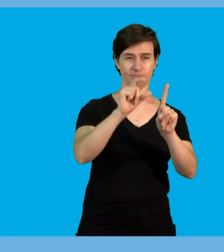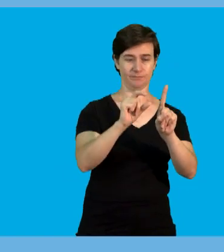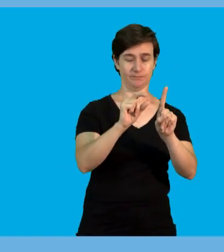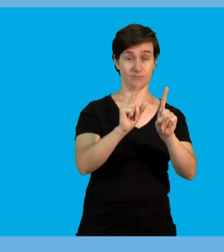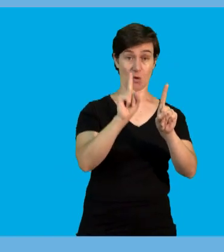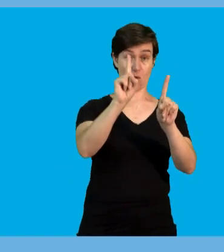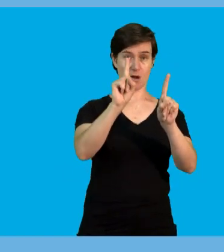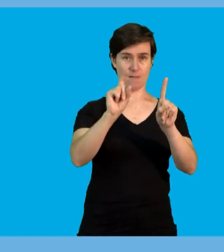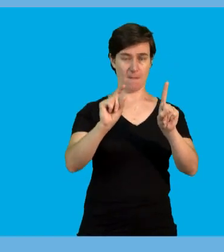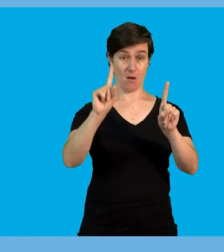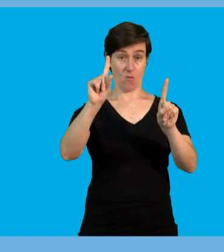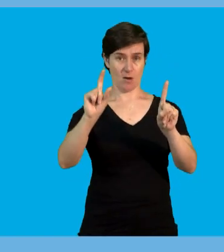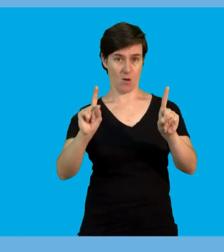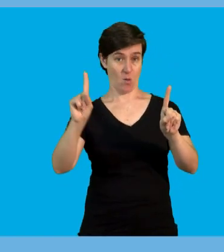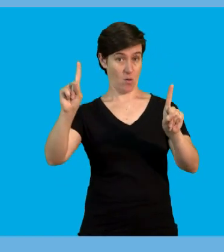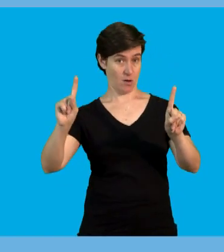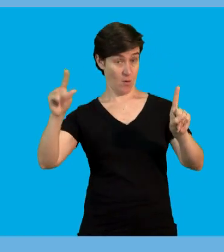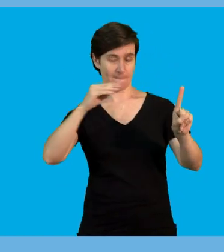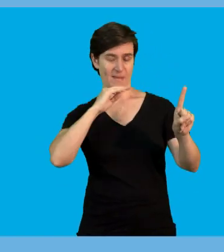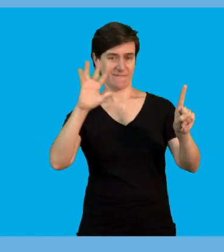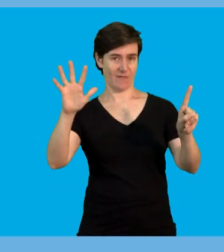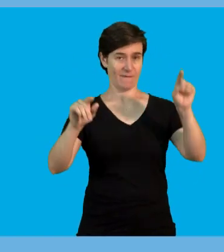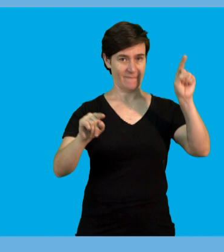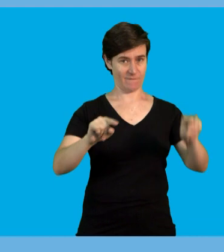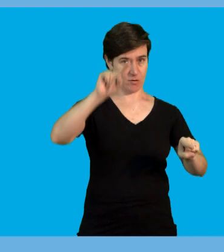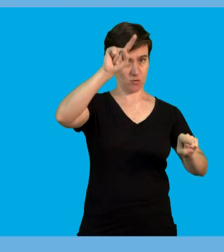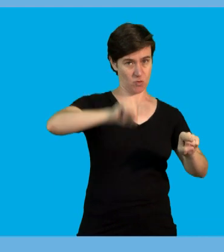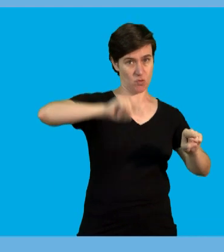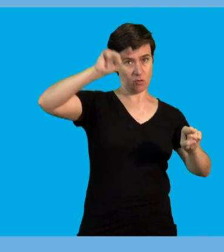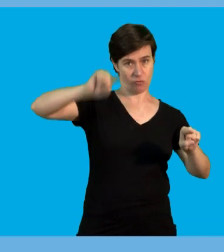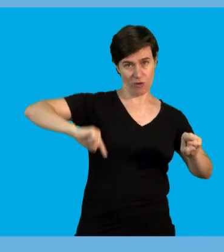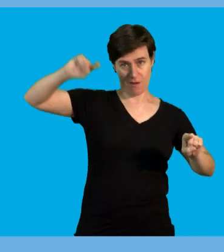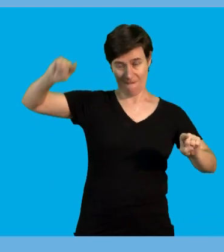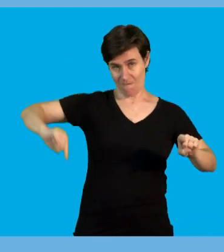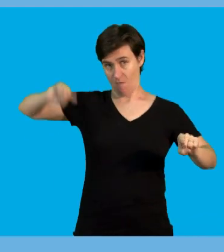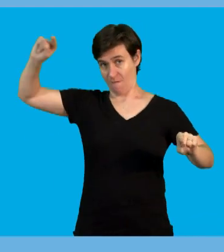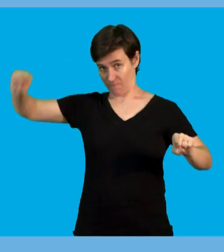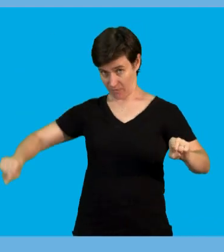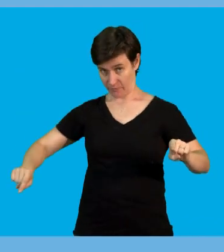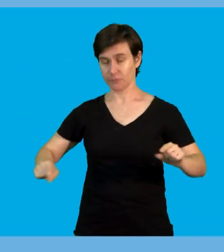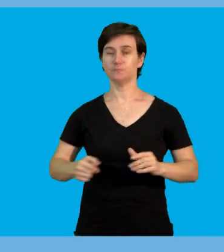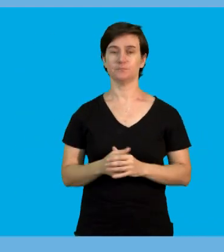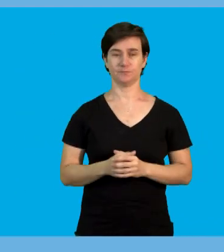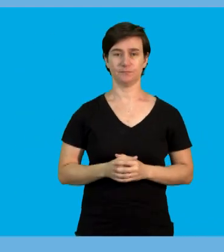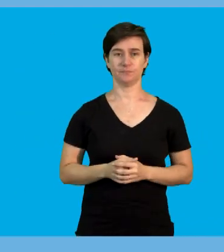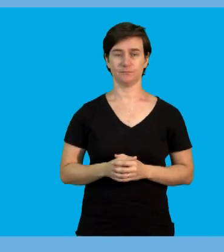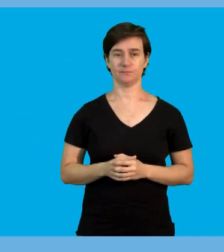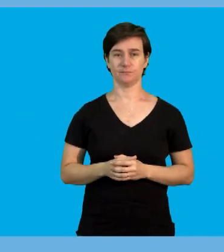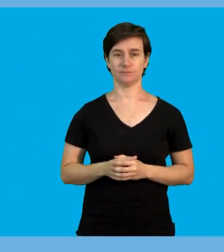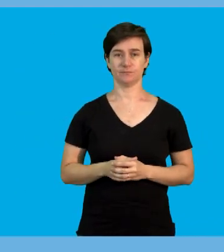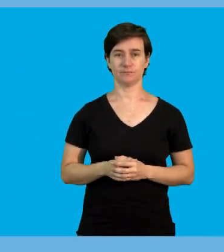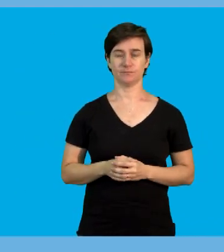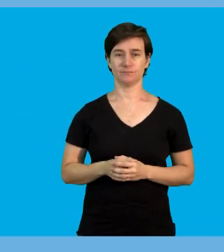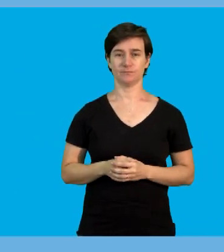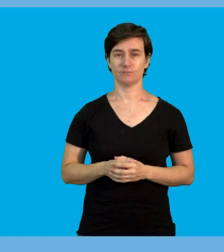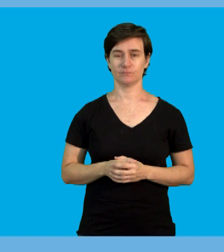going to be 2, 3, 4, and 5. So we have 1, 2, 3, 4, and 5.